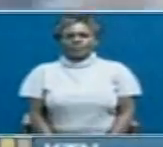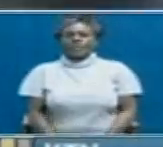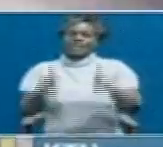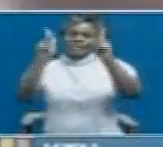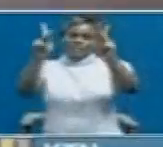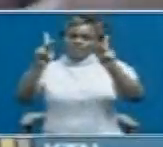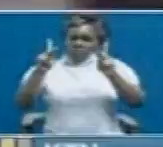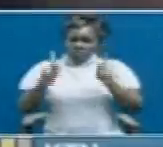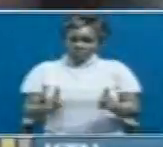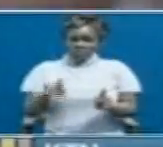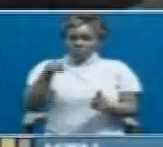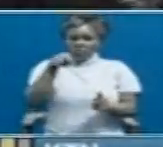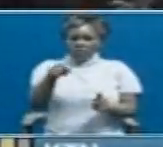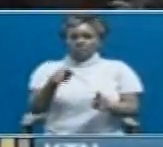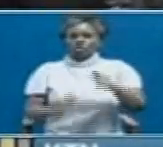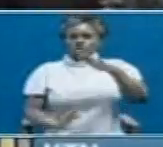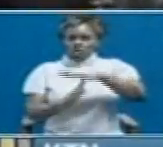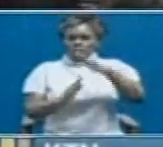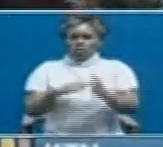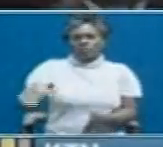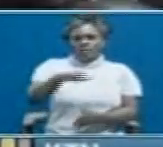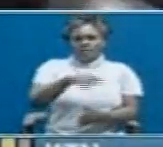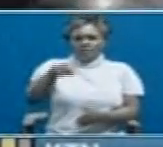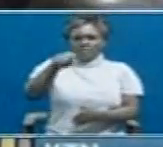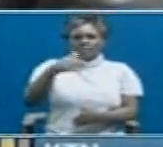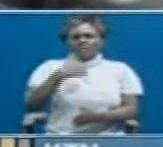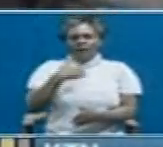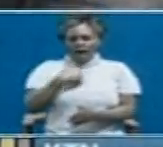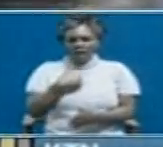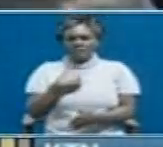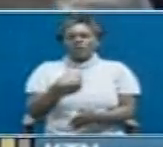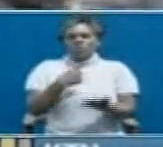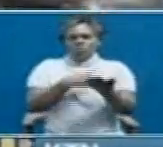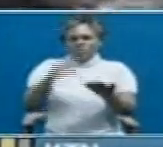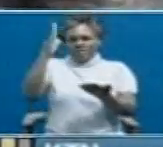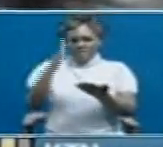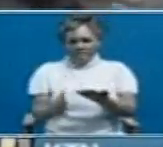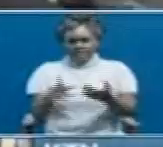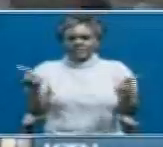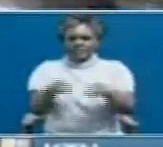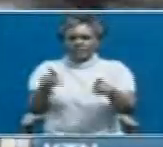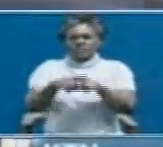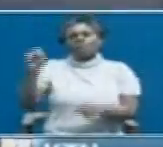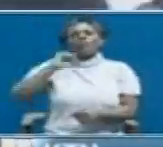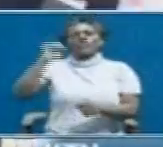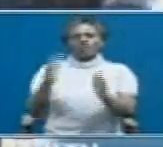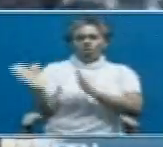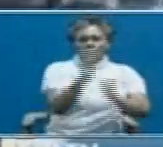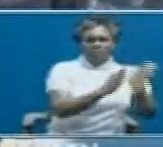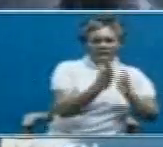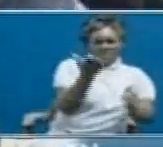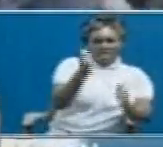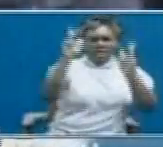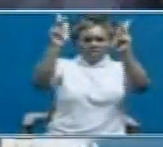Kisumu was the late senator's stomping grounds, a place he would love to retreat every weekend to lay political strategies and relax with